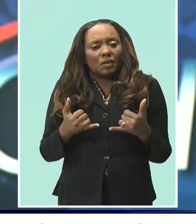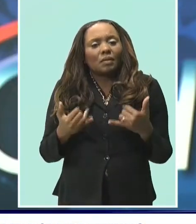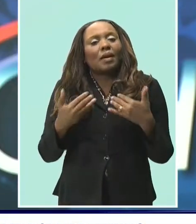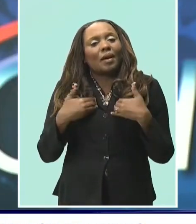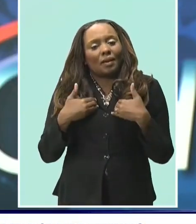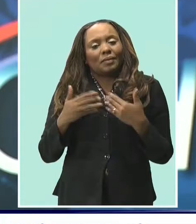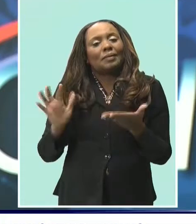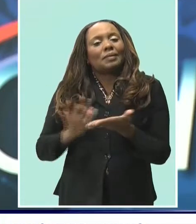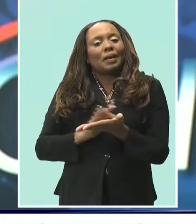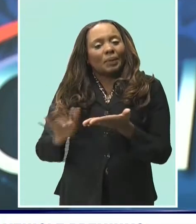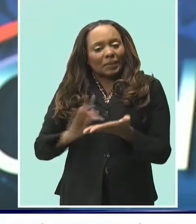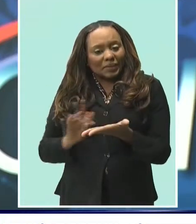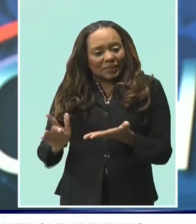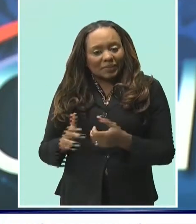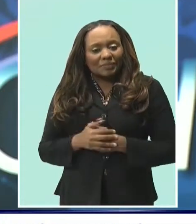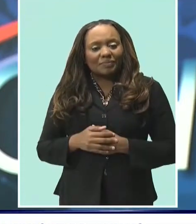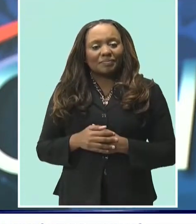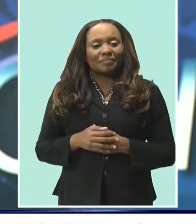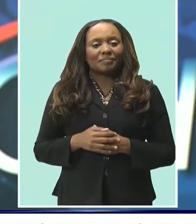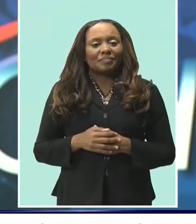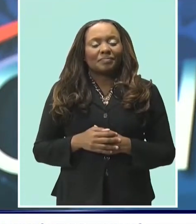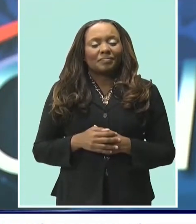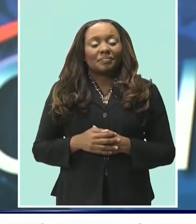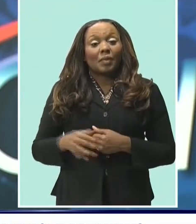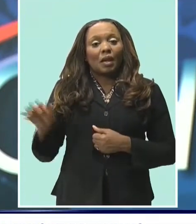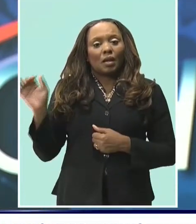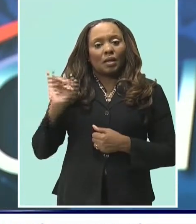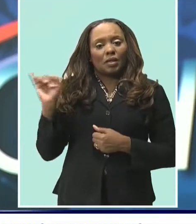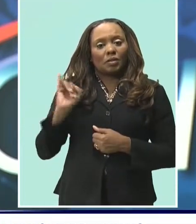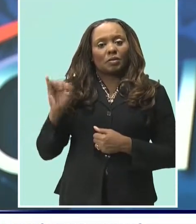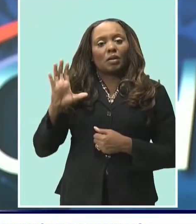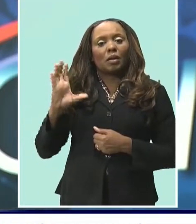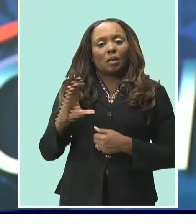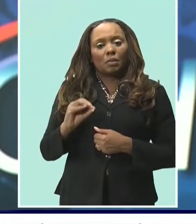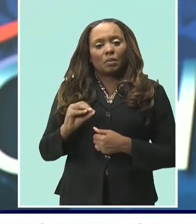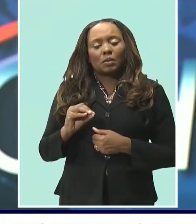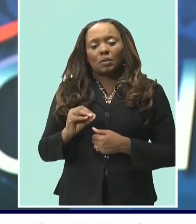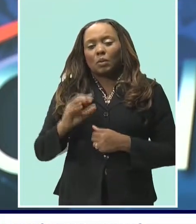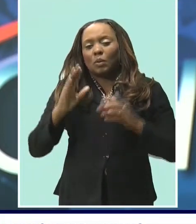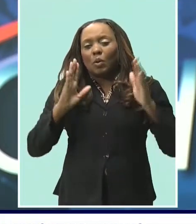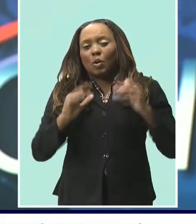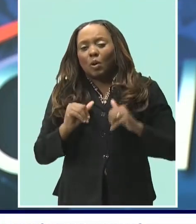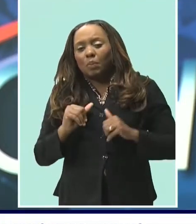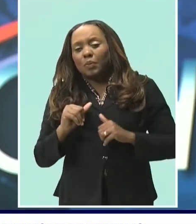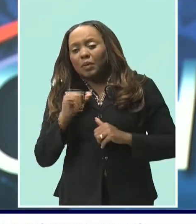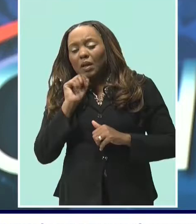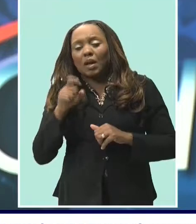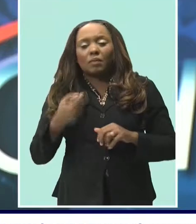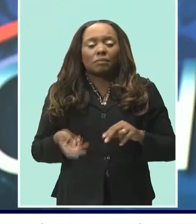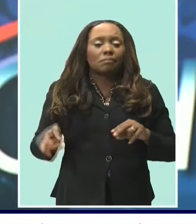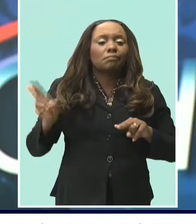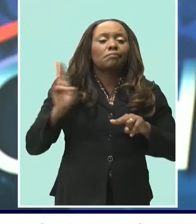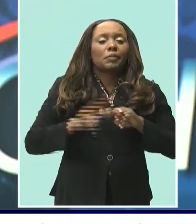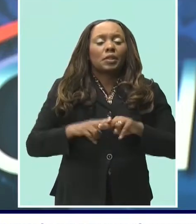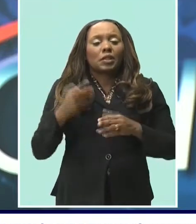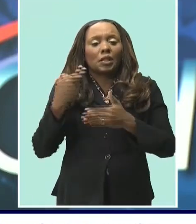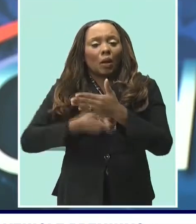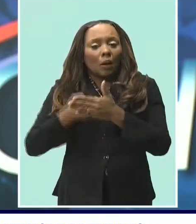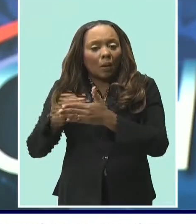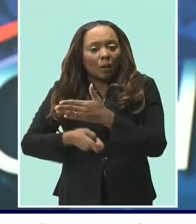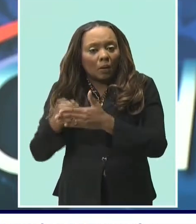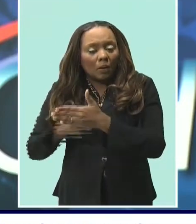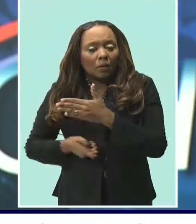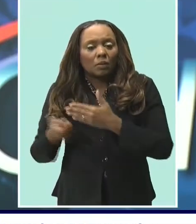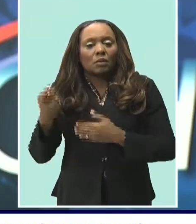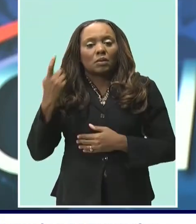are doing their best to avoid a rise in motor insurance premiums, especially now that many people are out of work. However, General